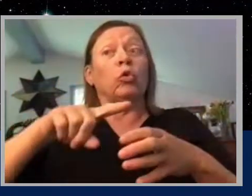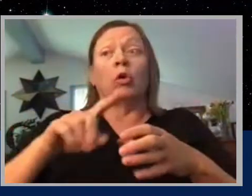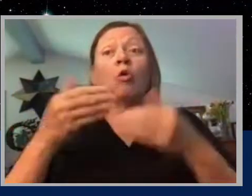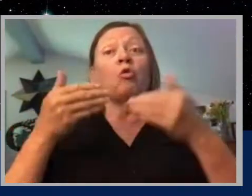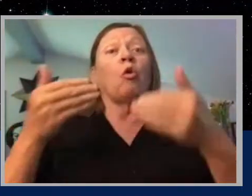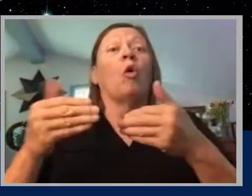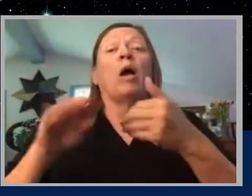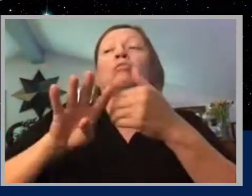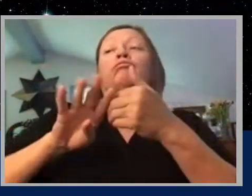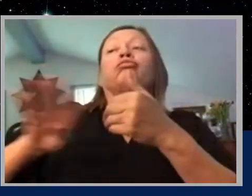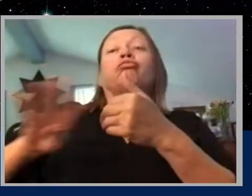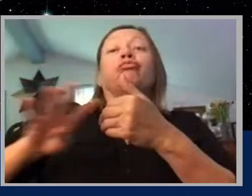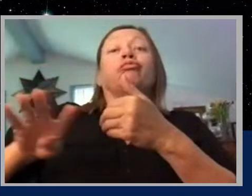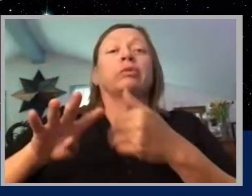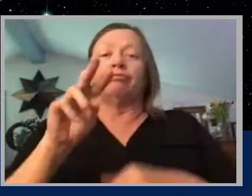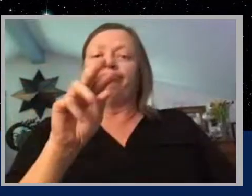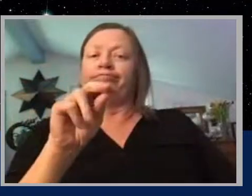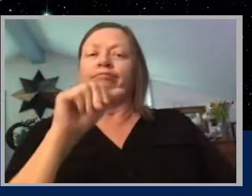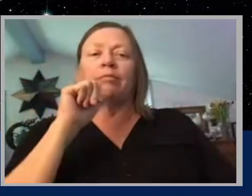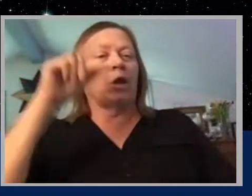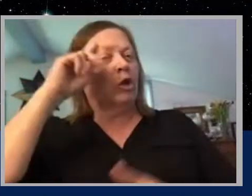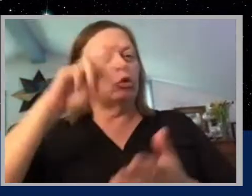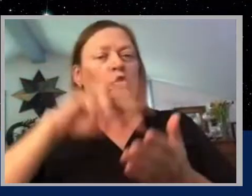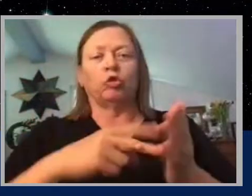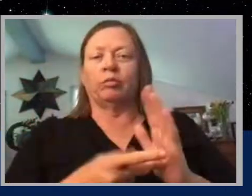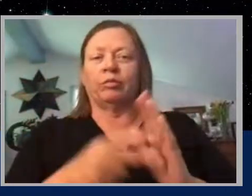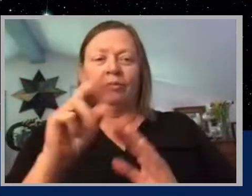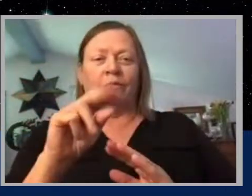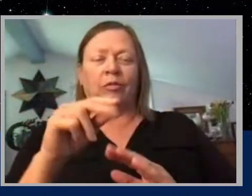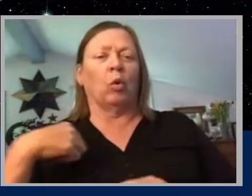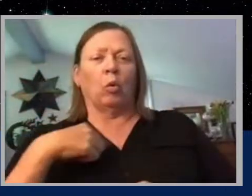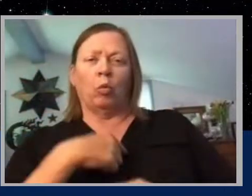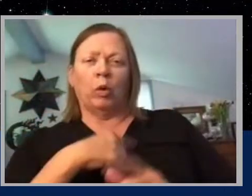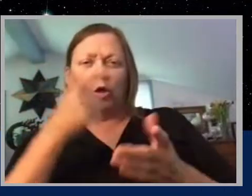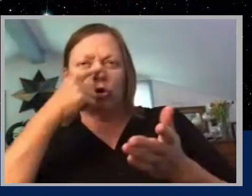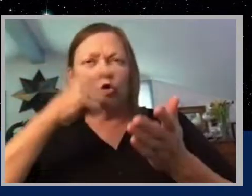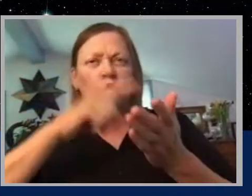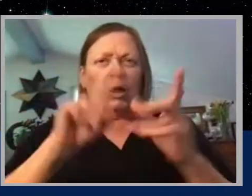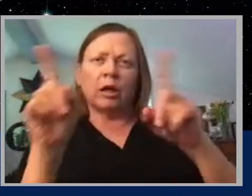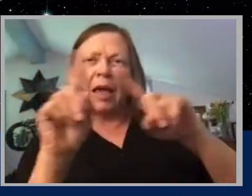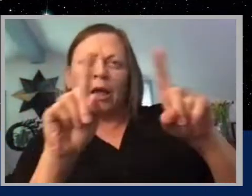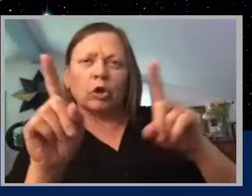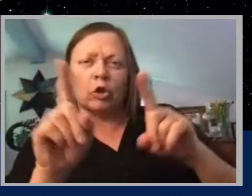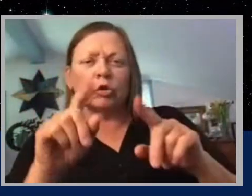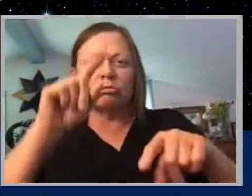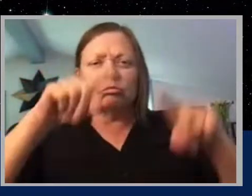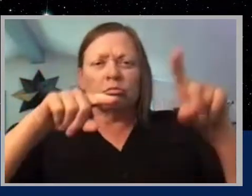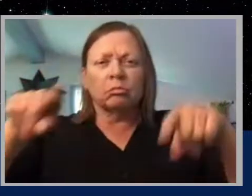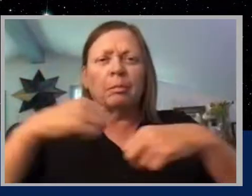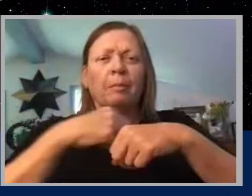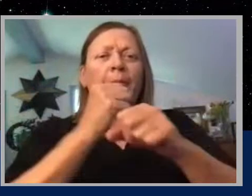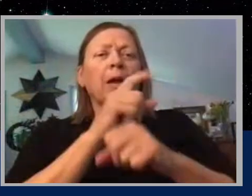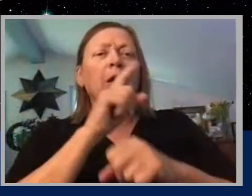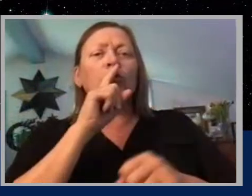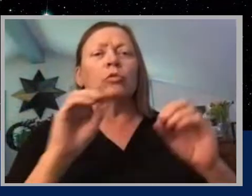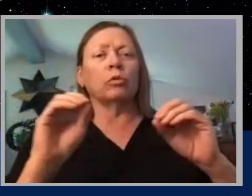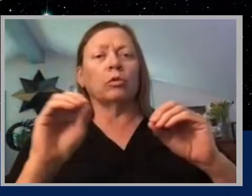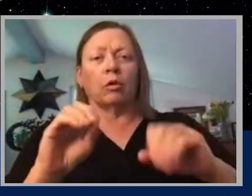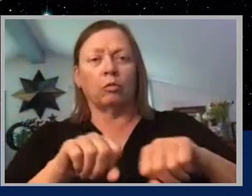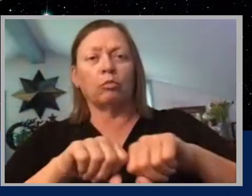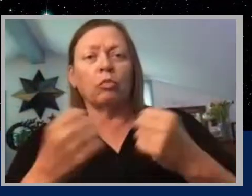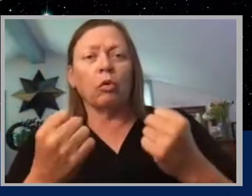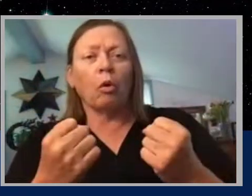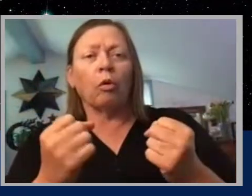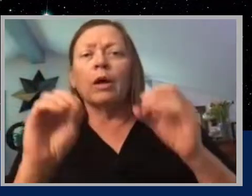that, like Lily mentioned, nothing off nominal has happened, nothing has been broken, or something didn't happen during reentry